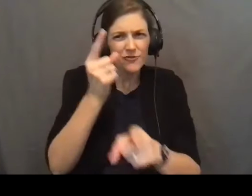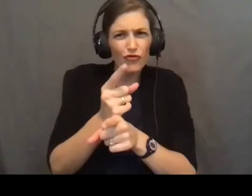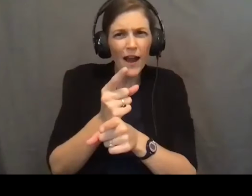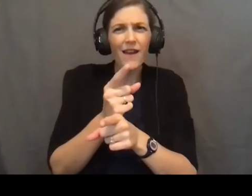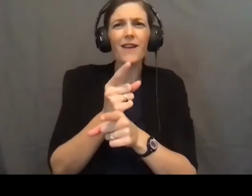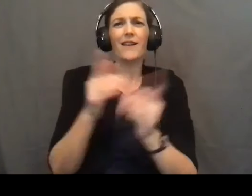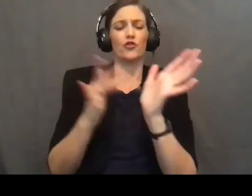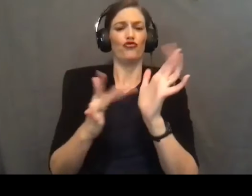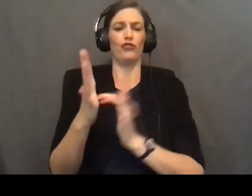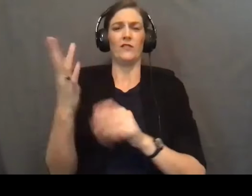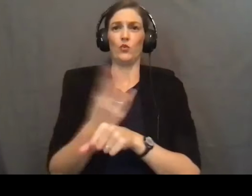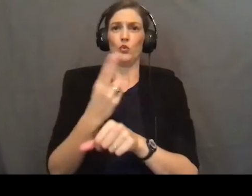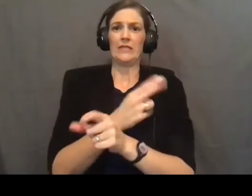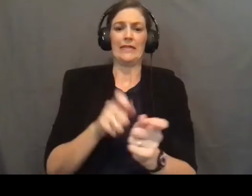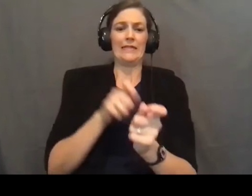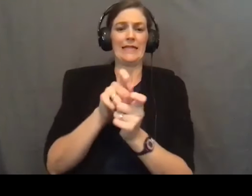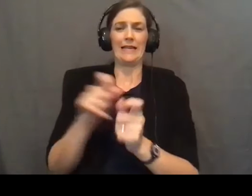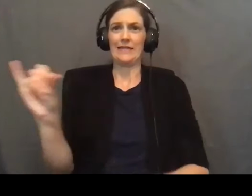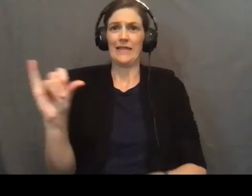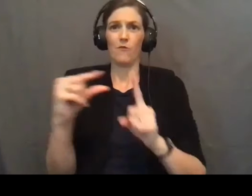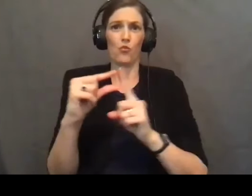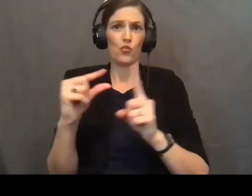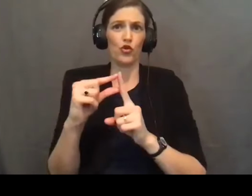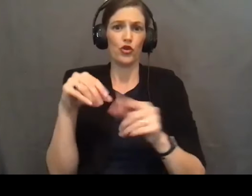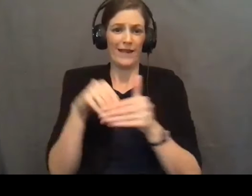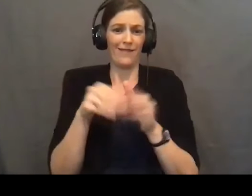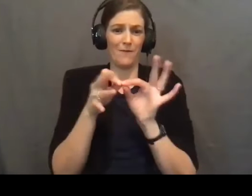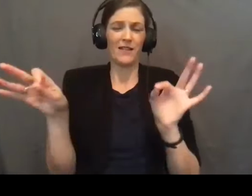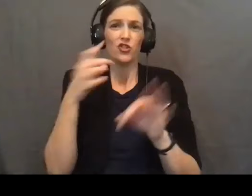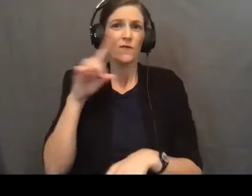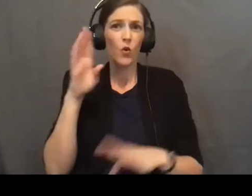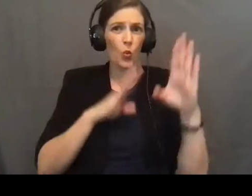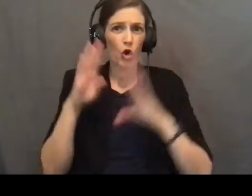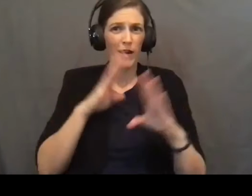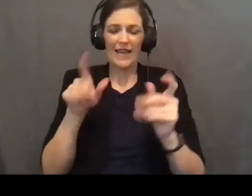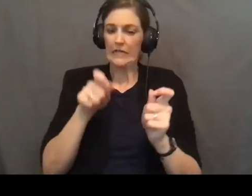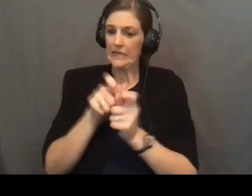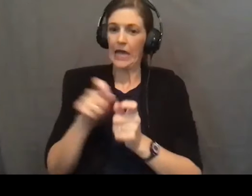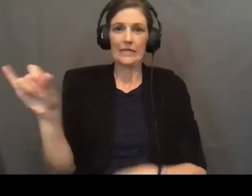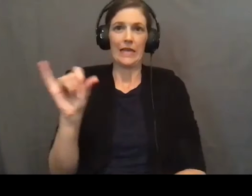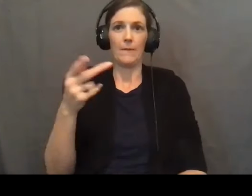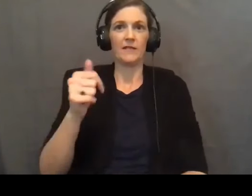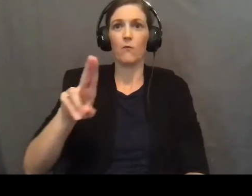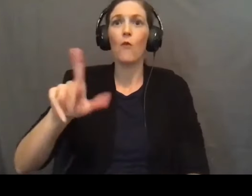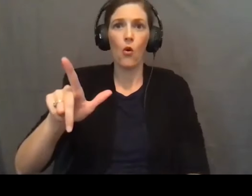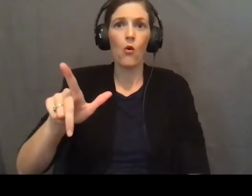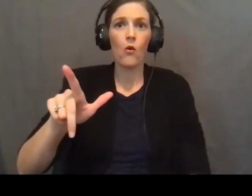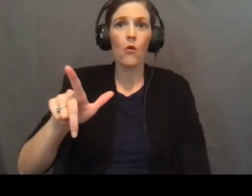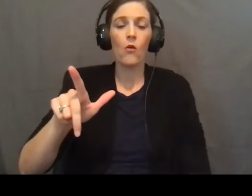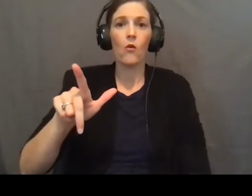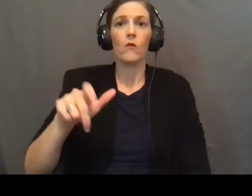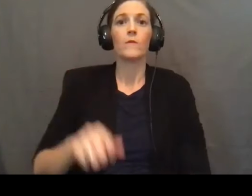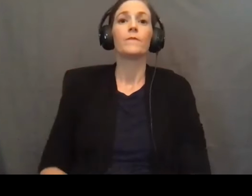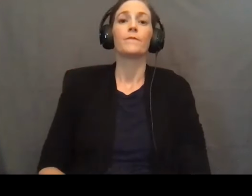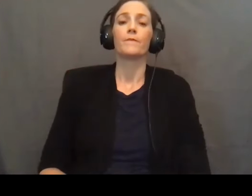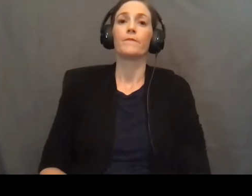Jesus uses the exact same word here in this passage for worry that Paul uses when he writes to the Philippians.